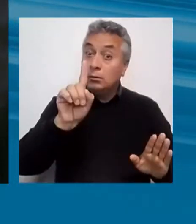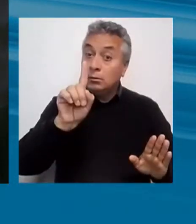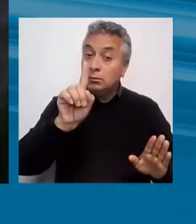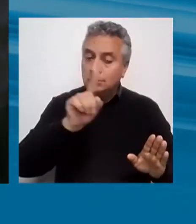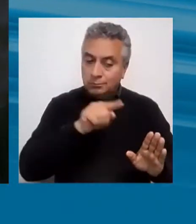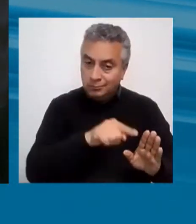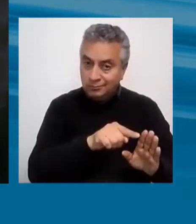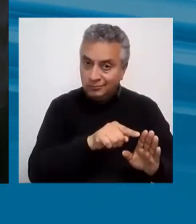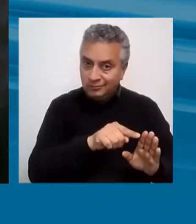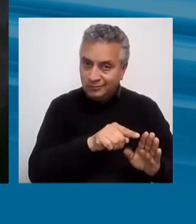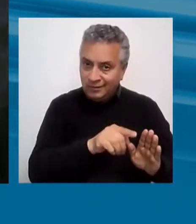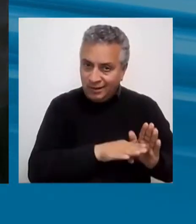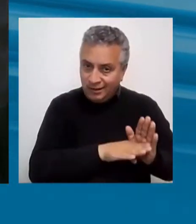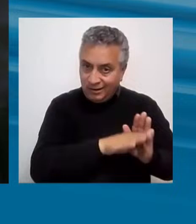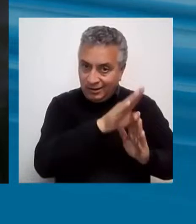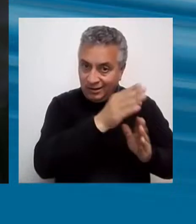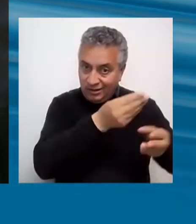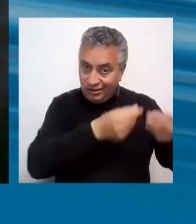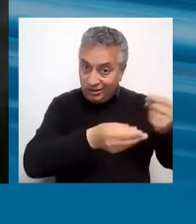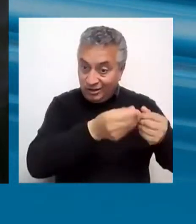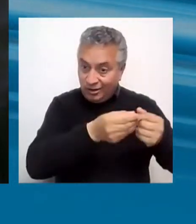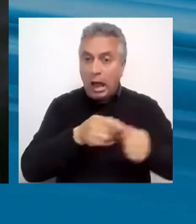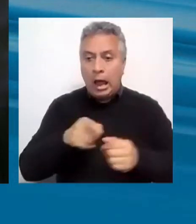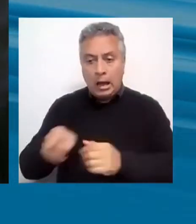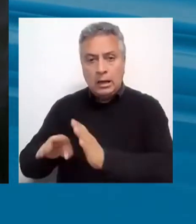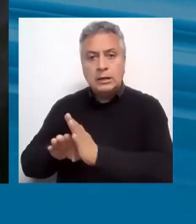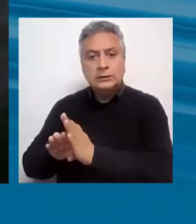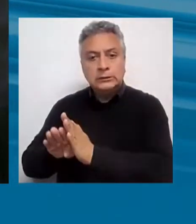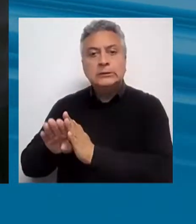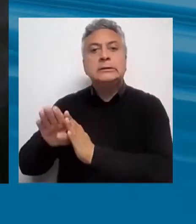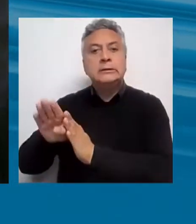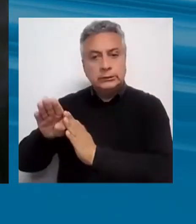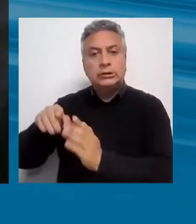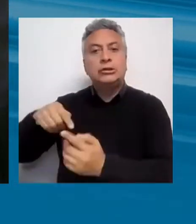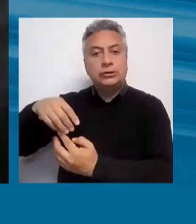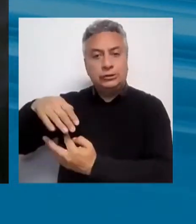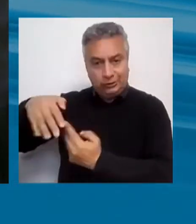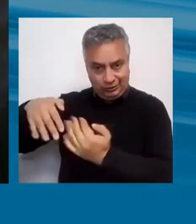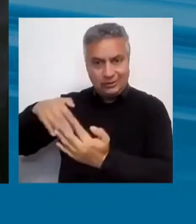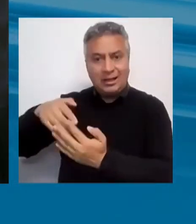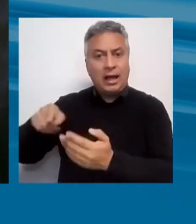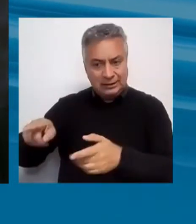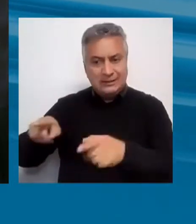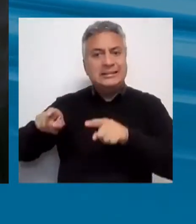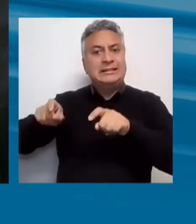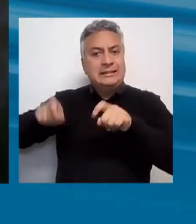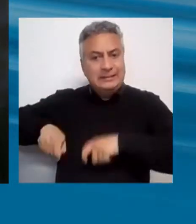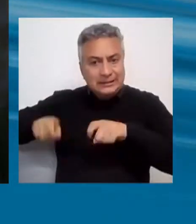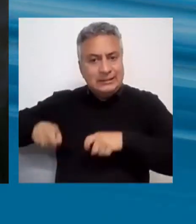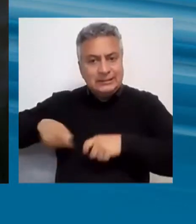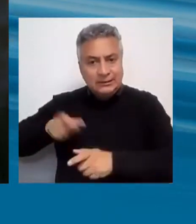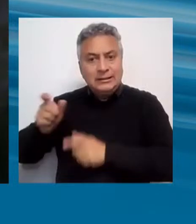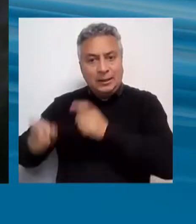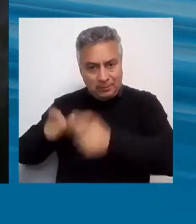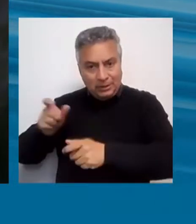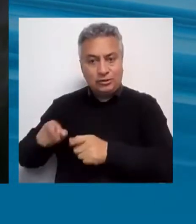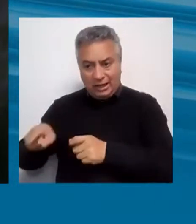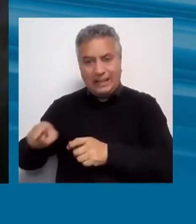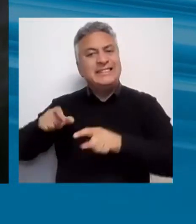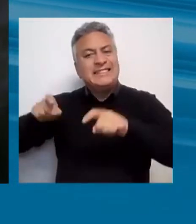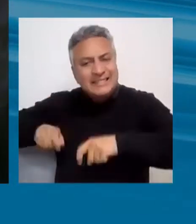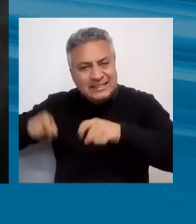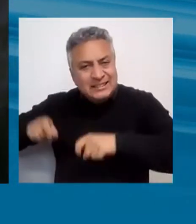It should be accompanied by the social development that our people so much need, particularly the most